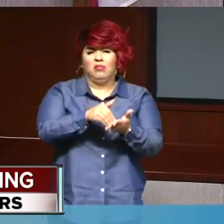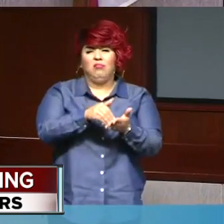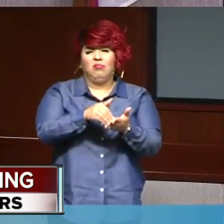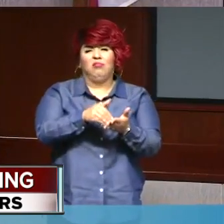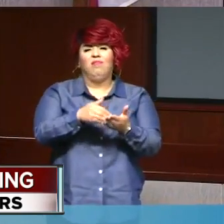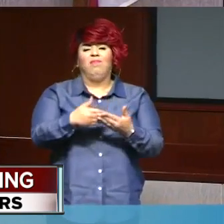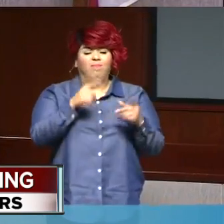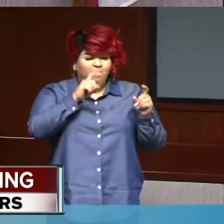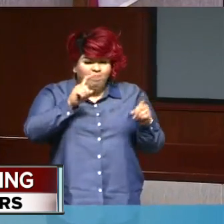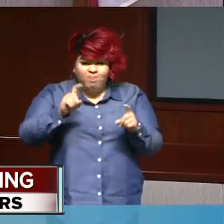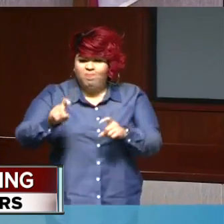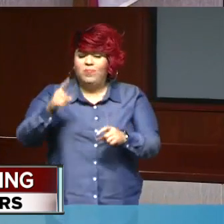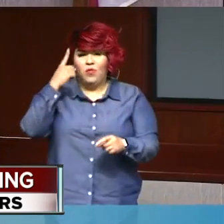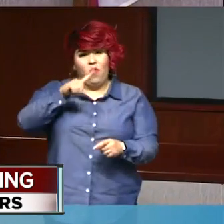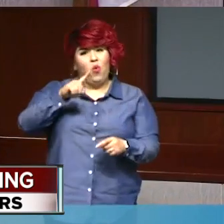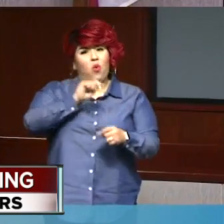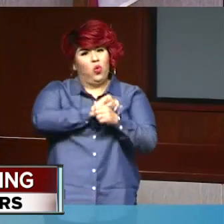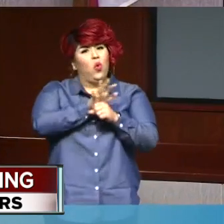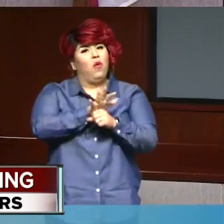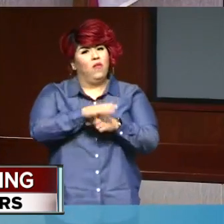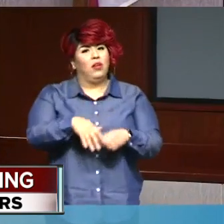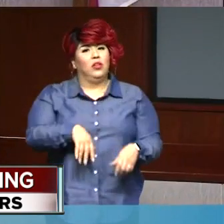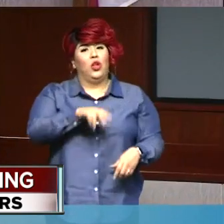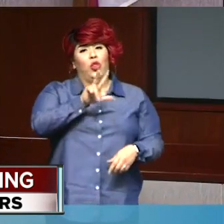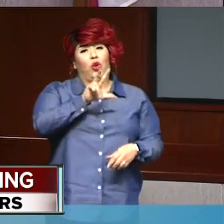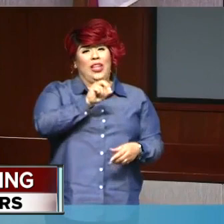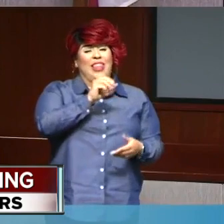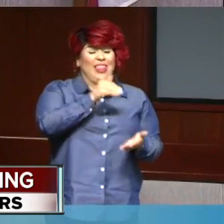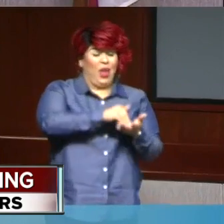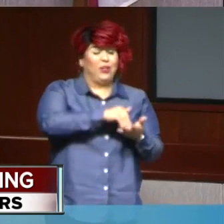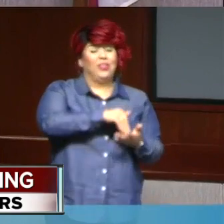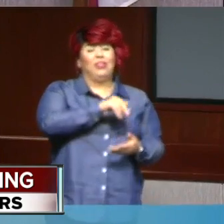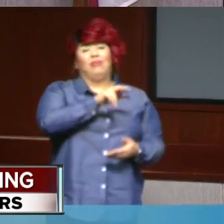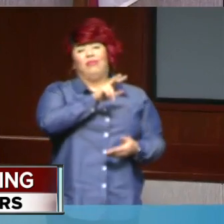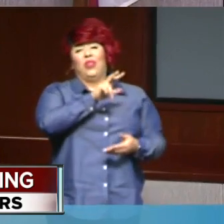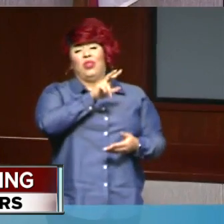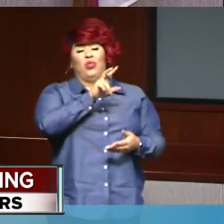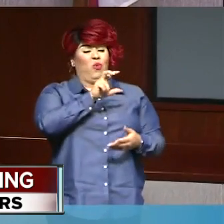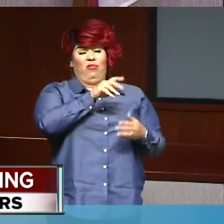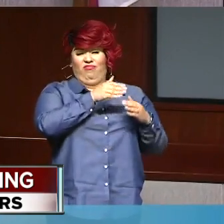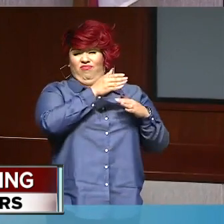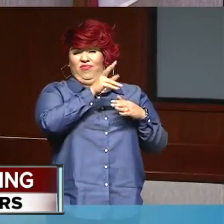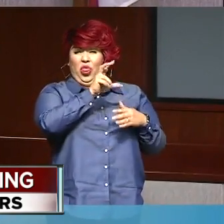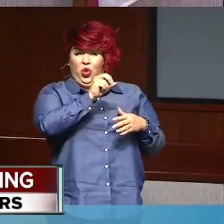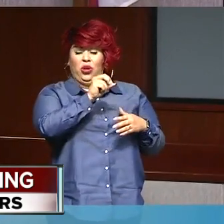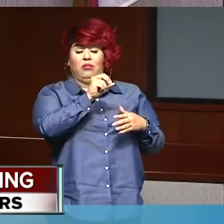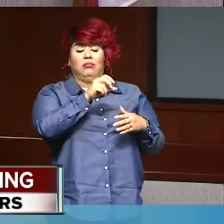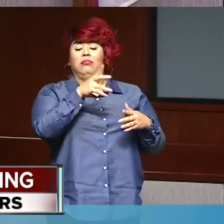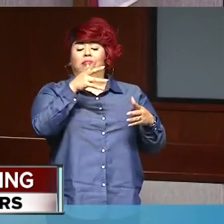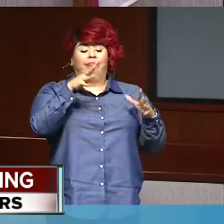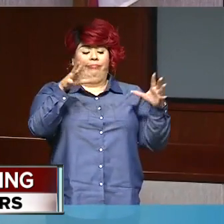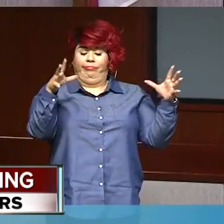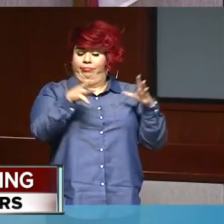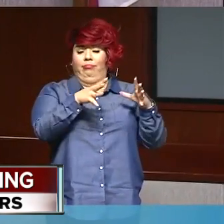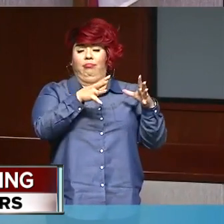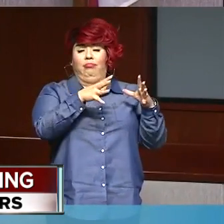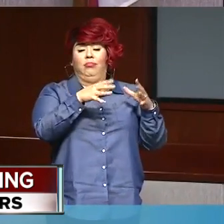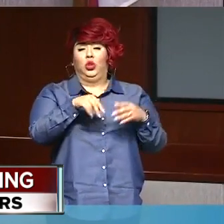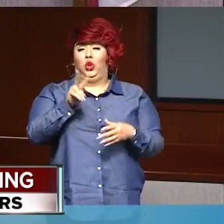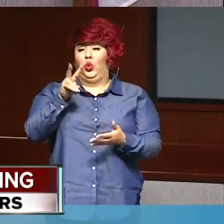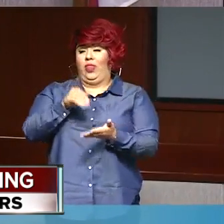for COVID-19. It's 30,730 is the number. We've got